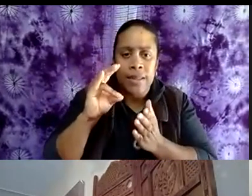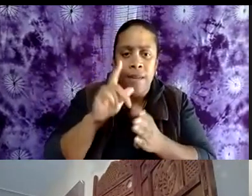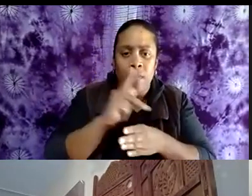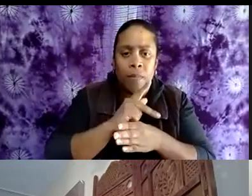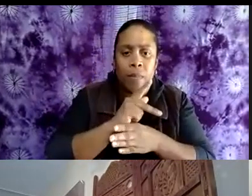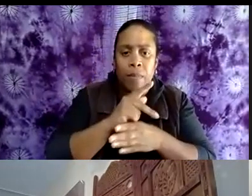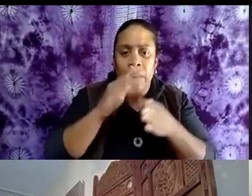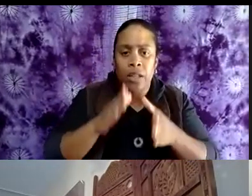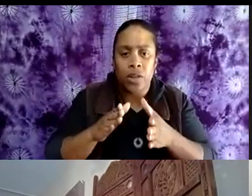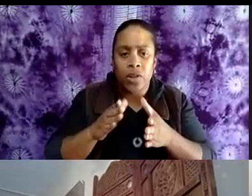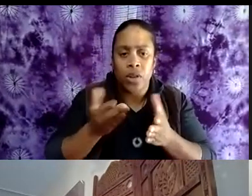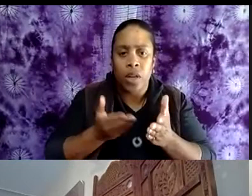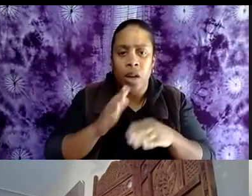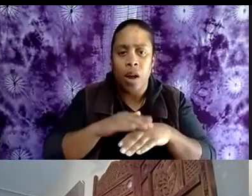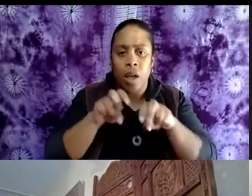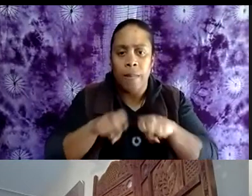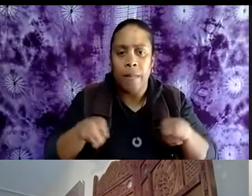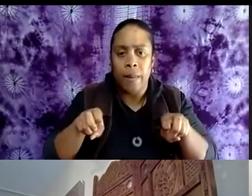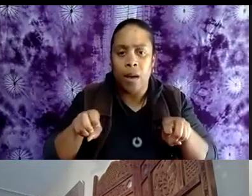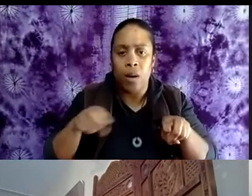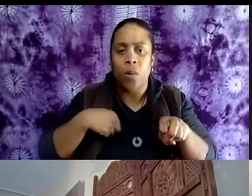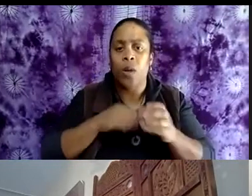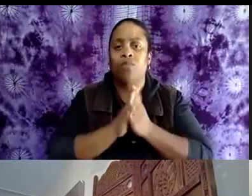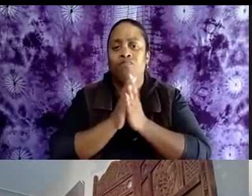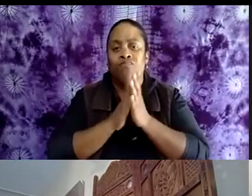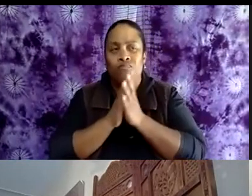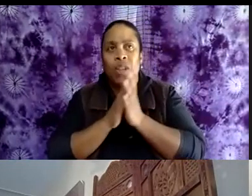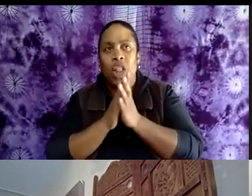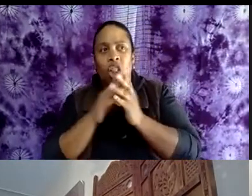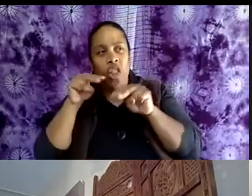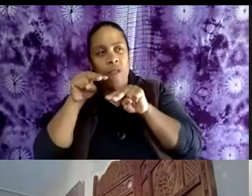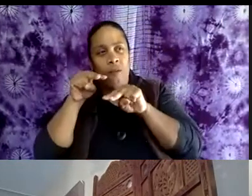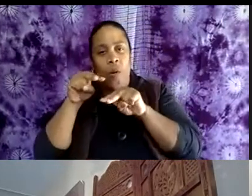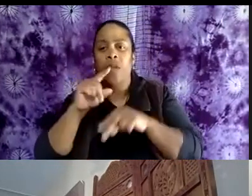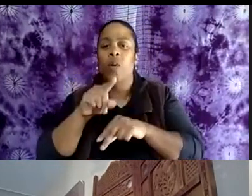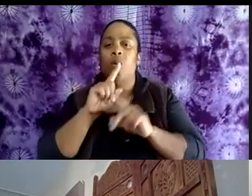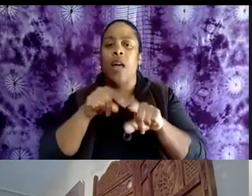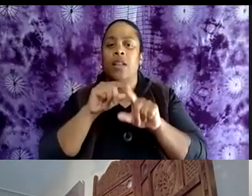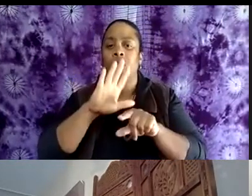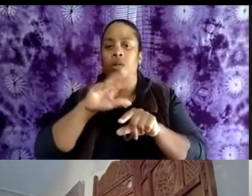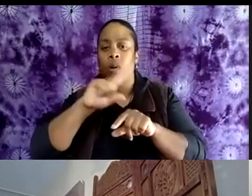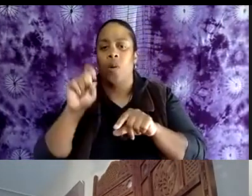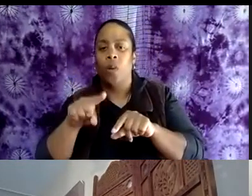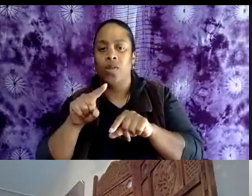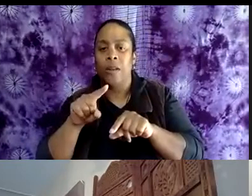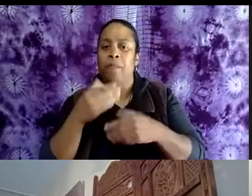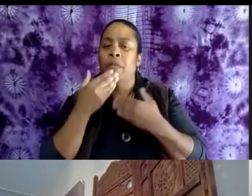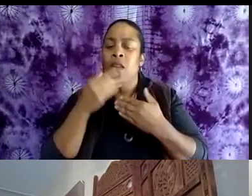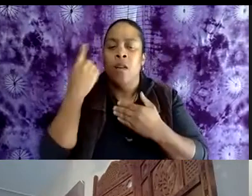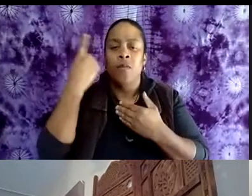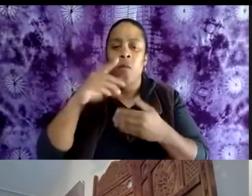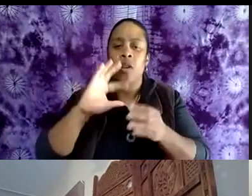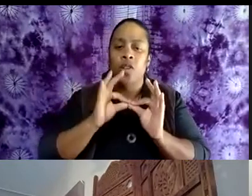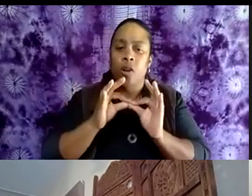tonight. We're looking forward to answering your questions. And a big thank you also to Sharon and Morgan are here interpreting